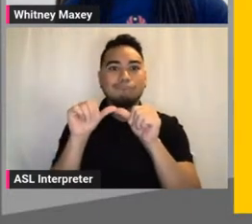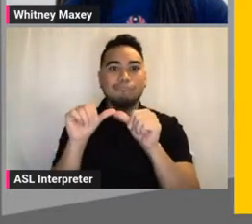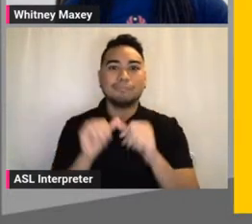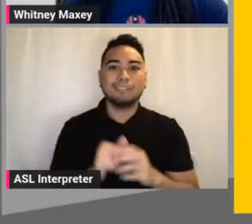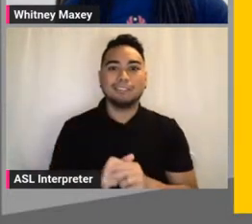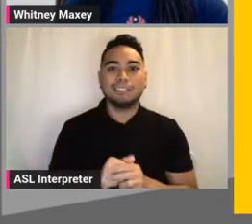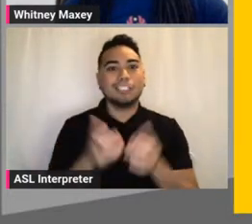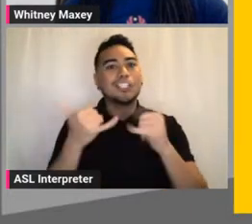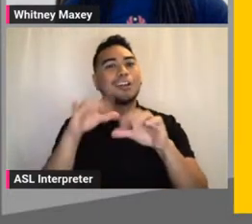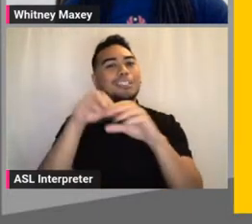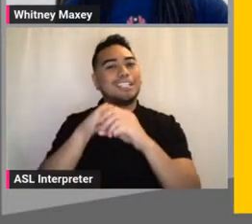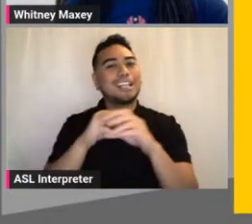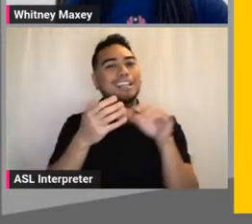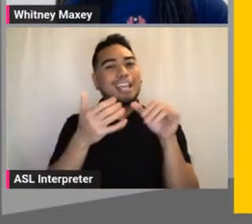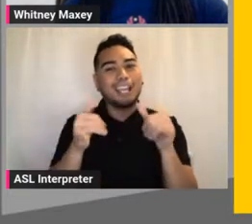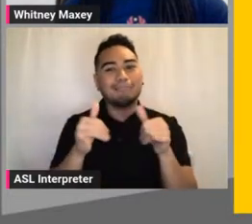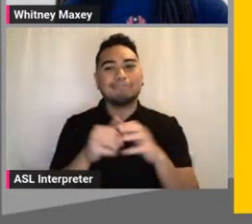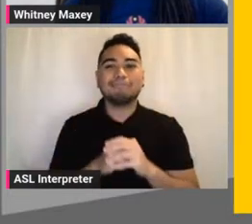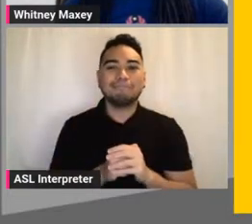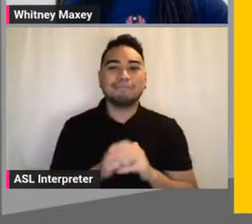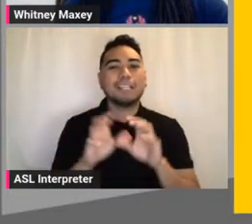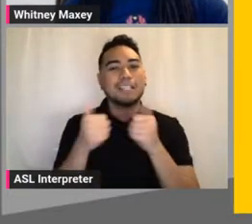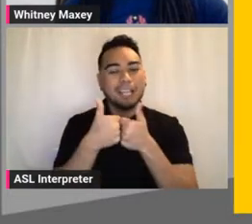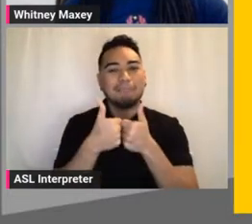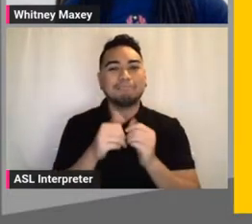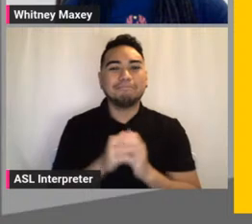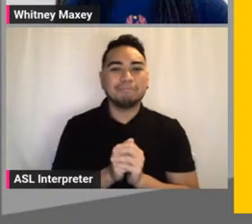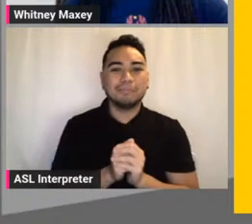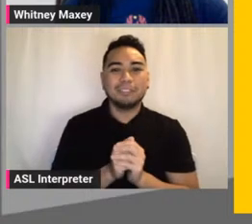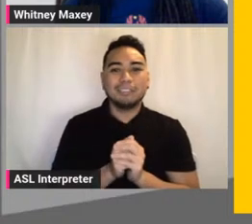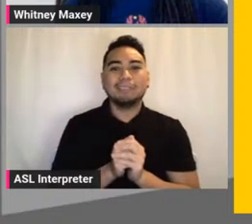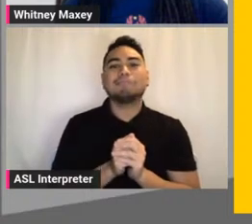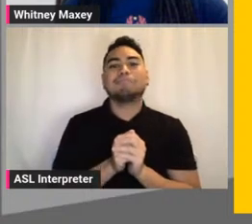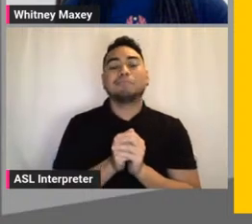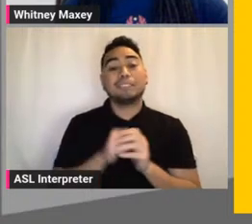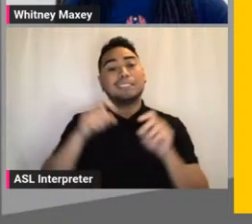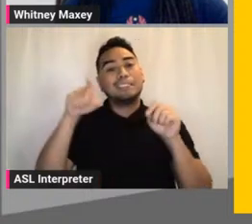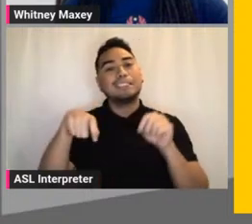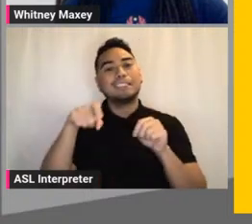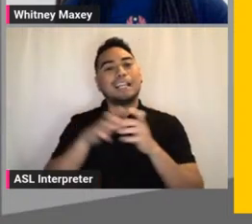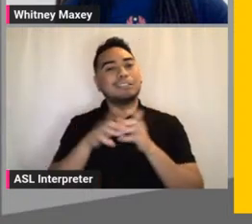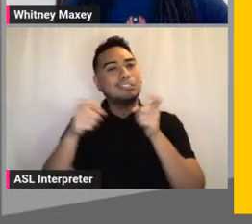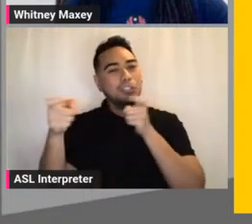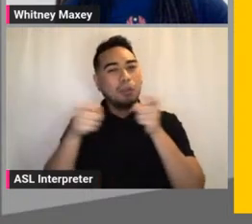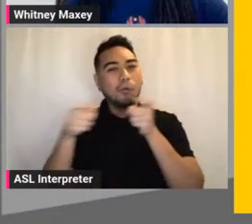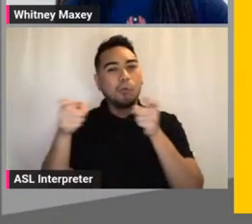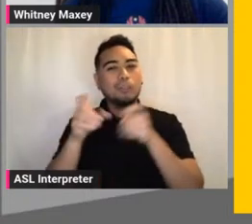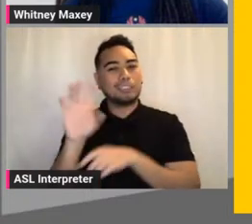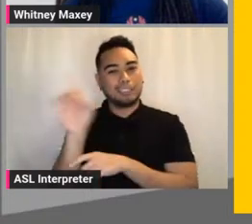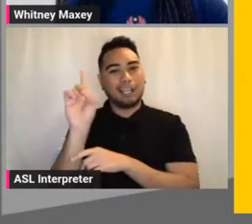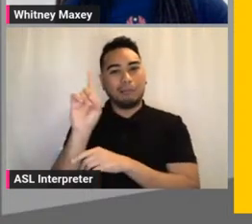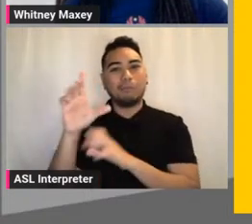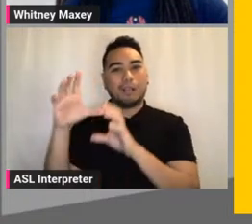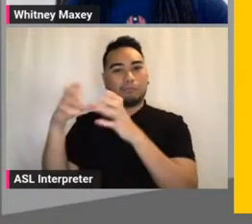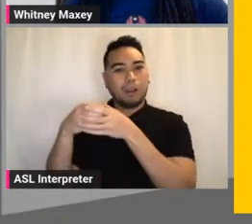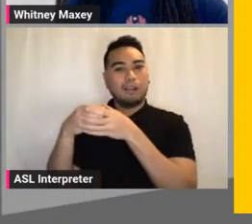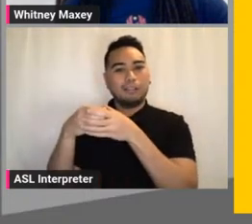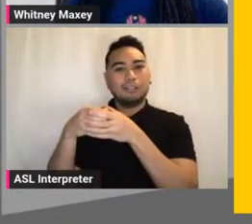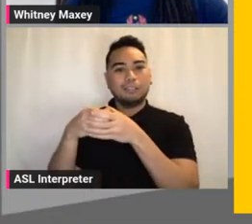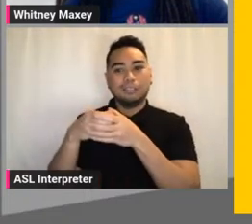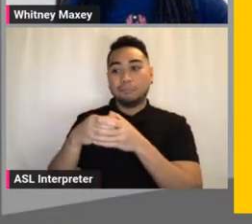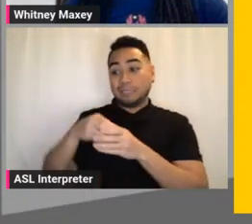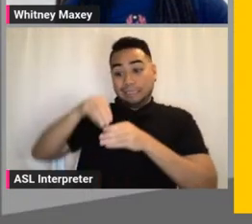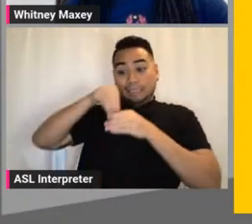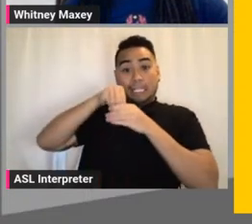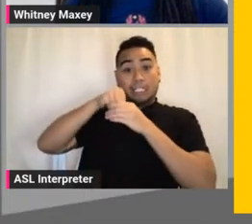Now, speaking of being in the game, we have to deal with the Democratic Party. For now, we need to work within the